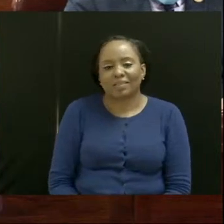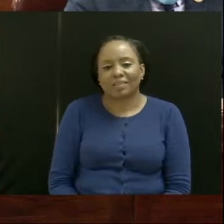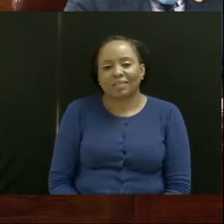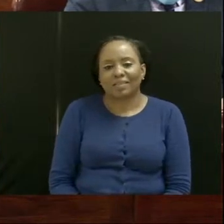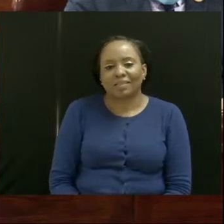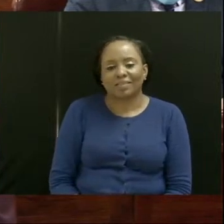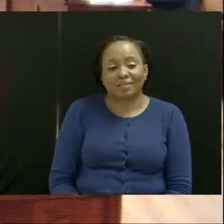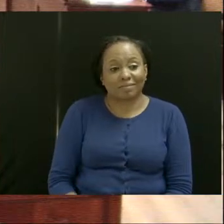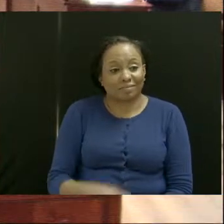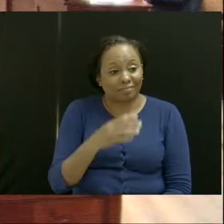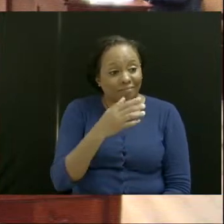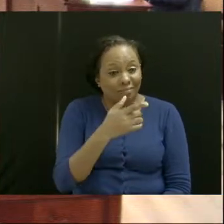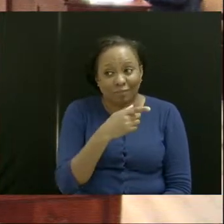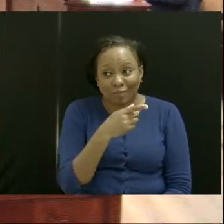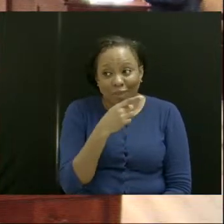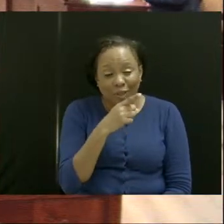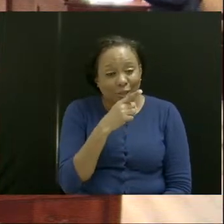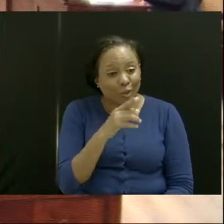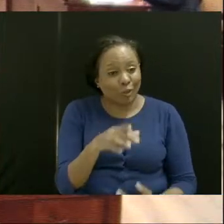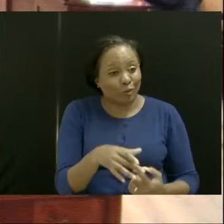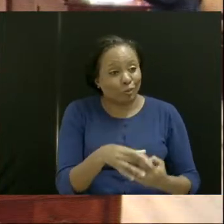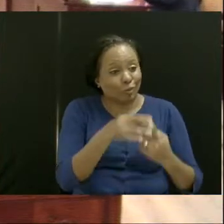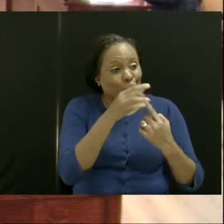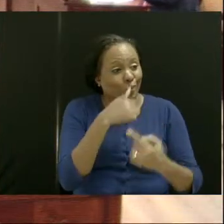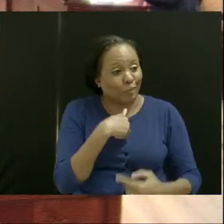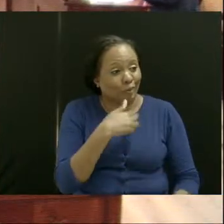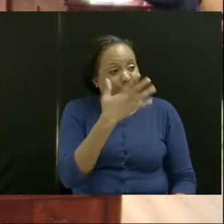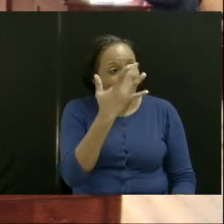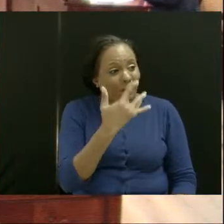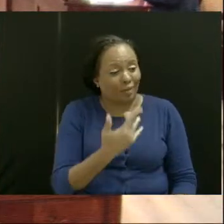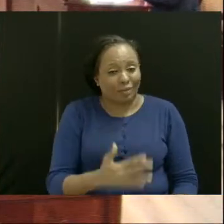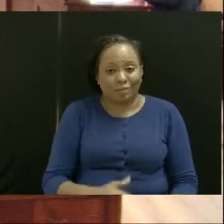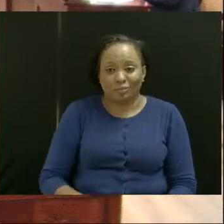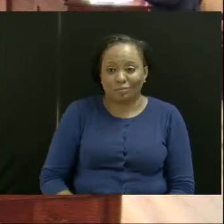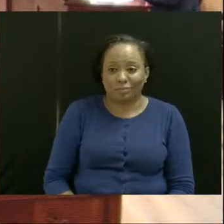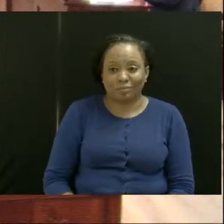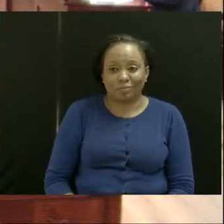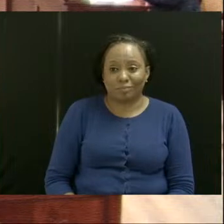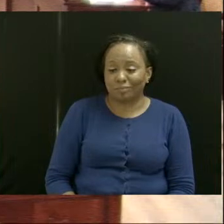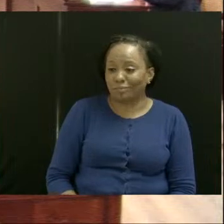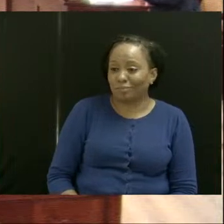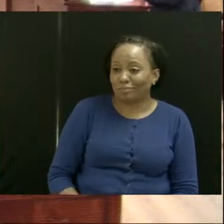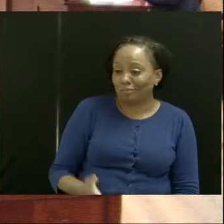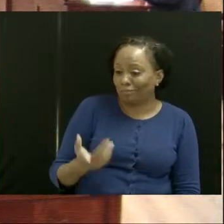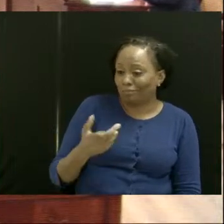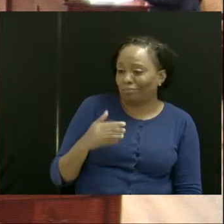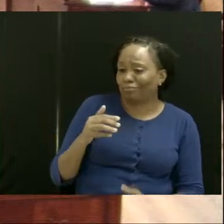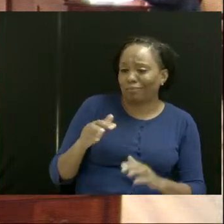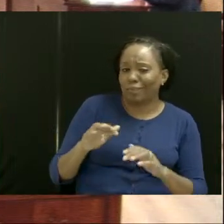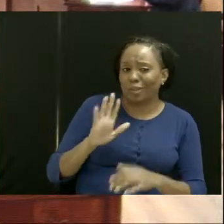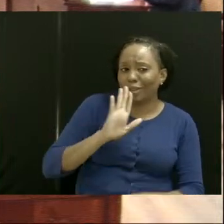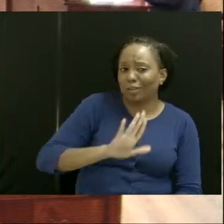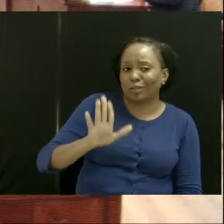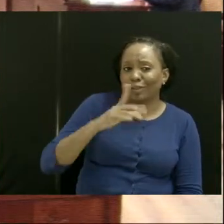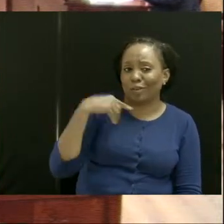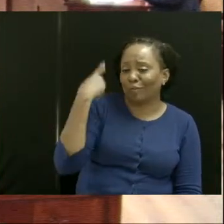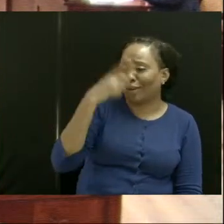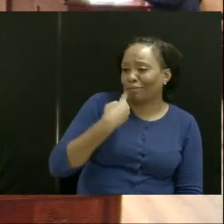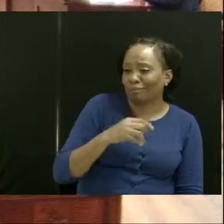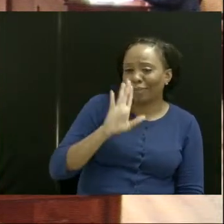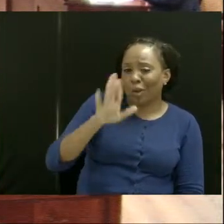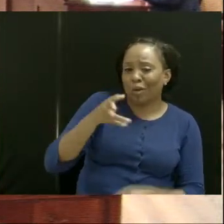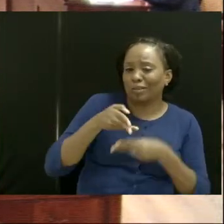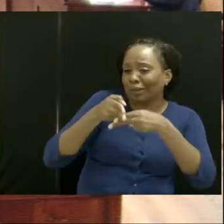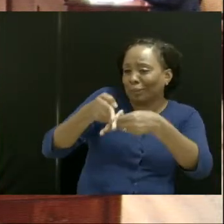On what basis? As based on appearances, sir. On mere appearances, sir. Reputation.